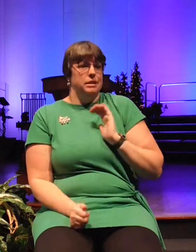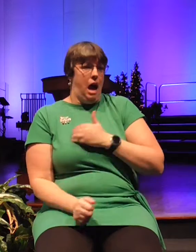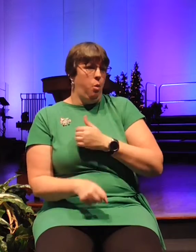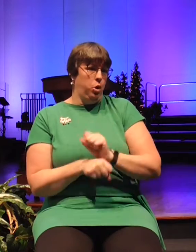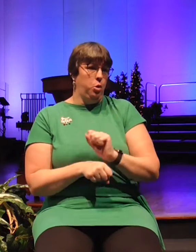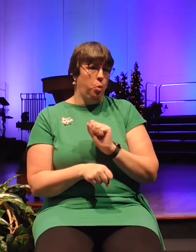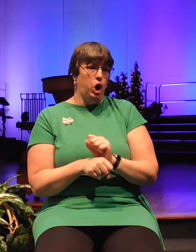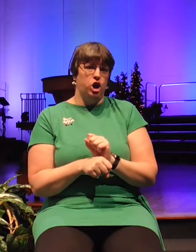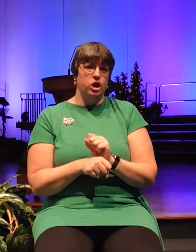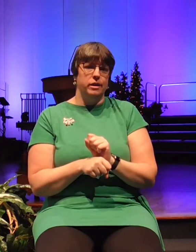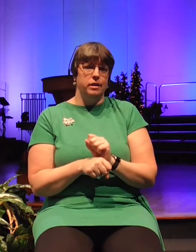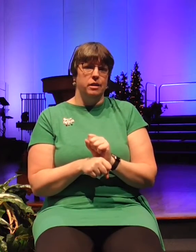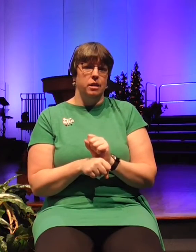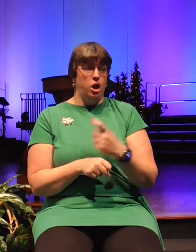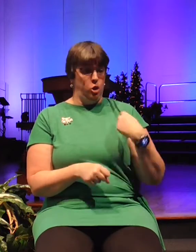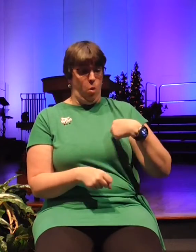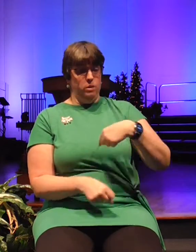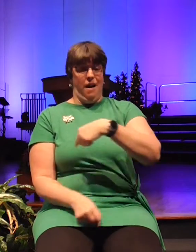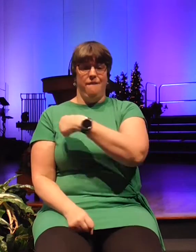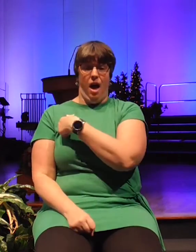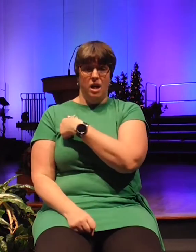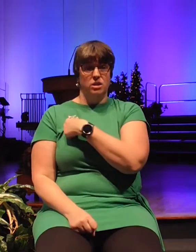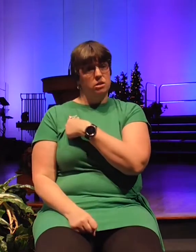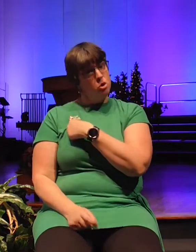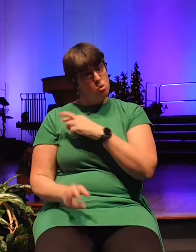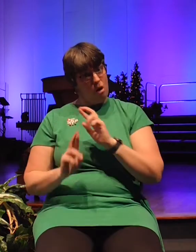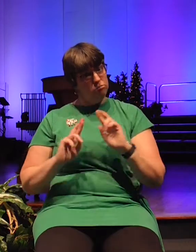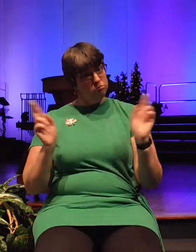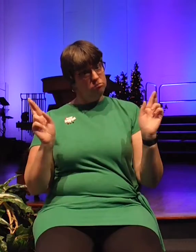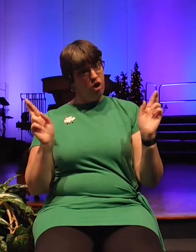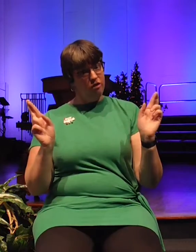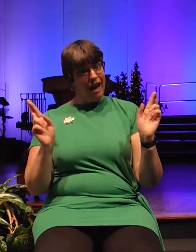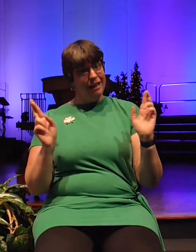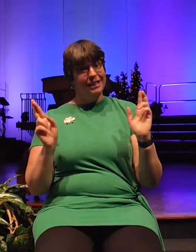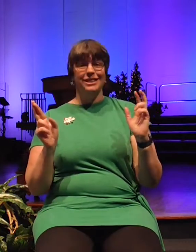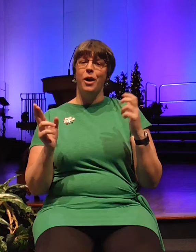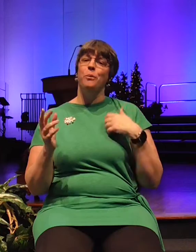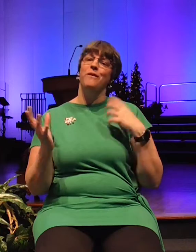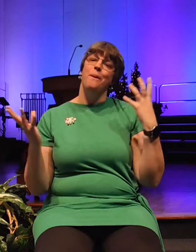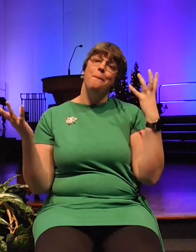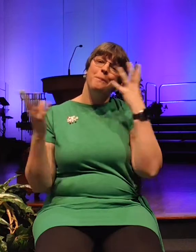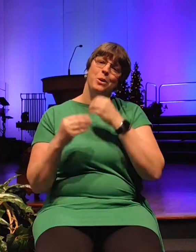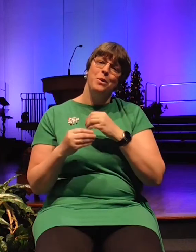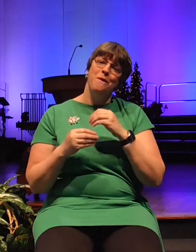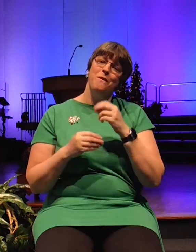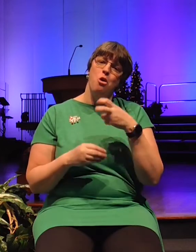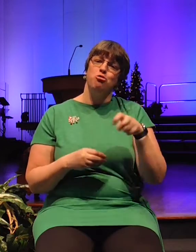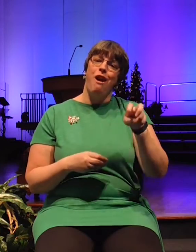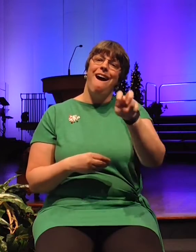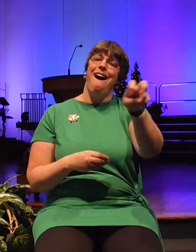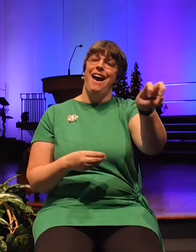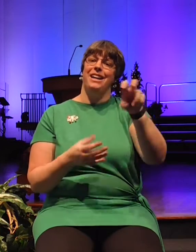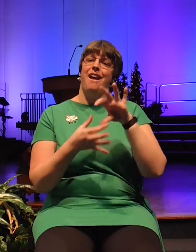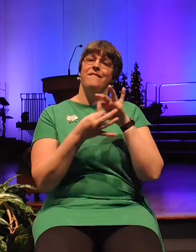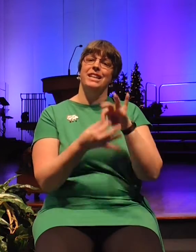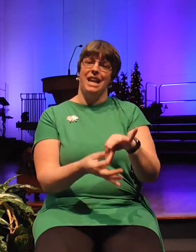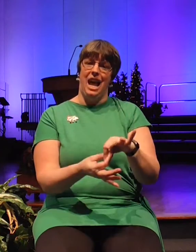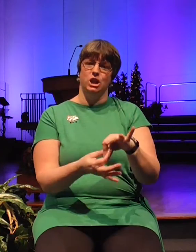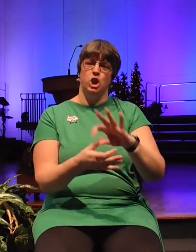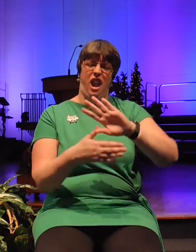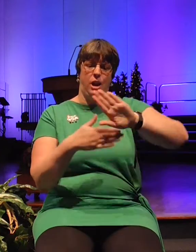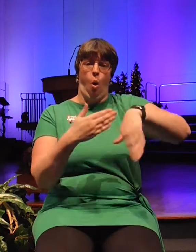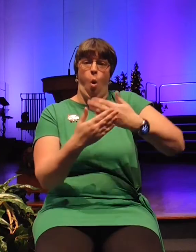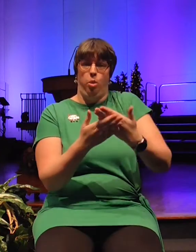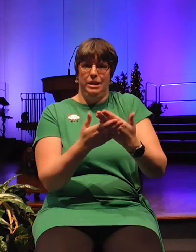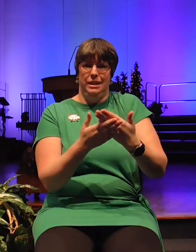our work. Those of us who are up for it are up for a beautiful ride of connection and wholeness.